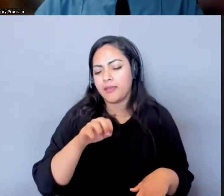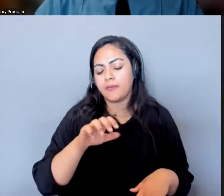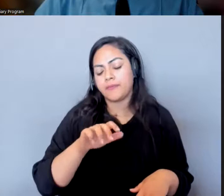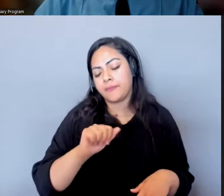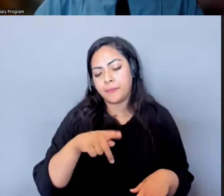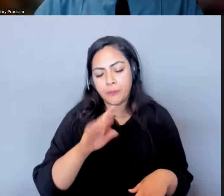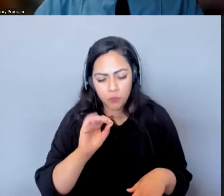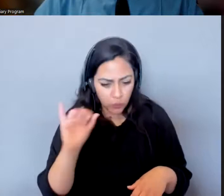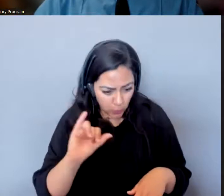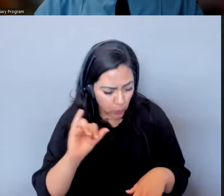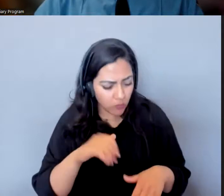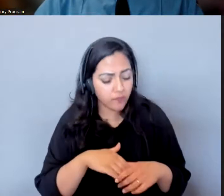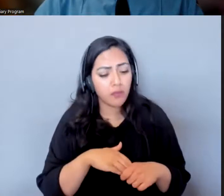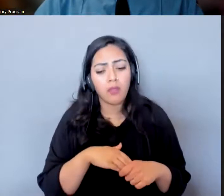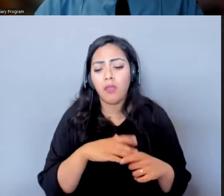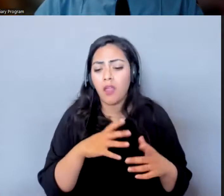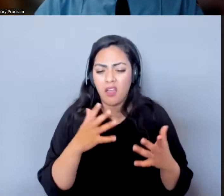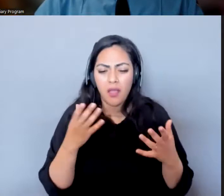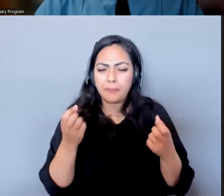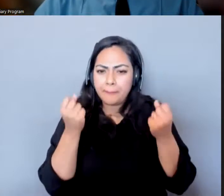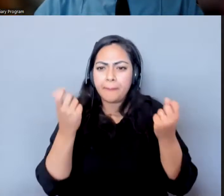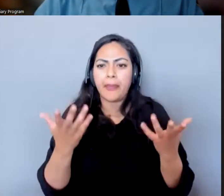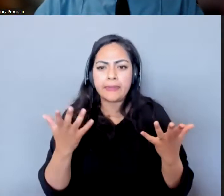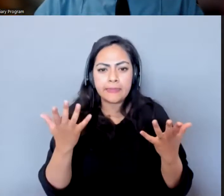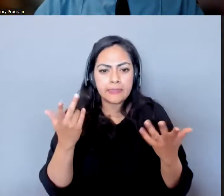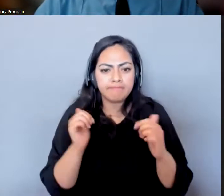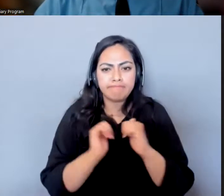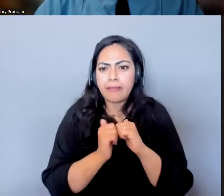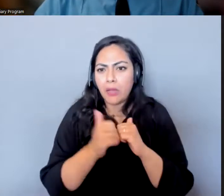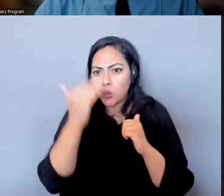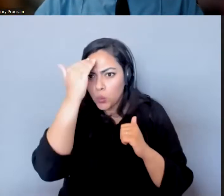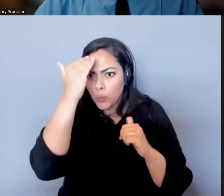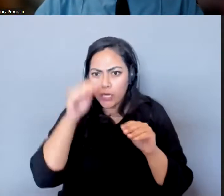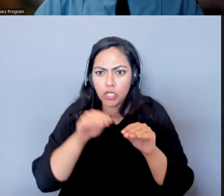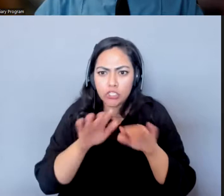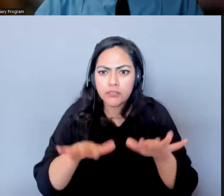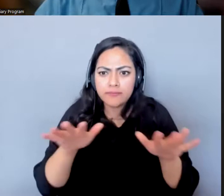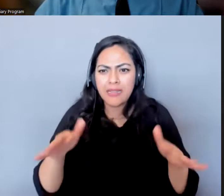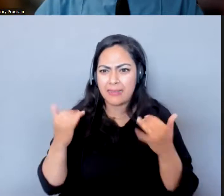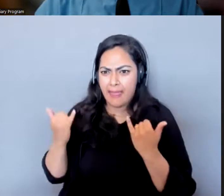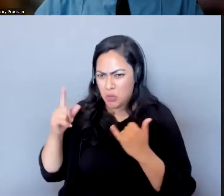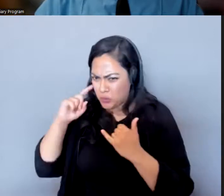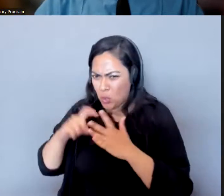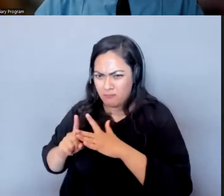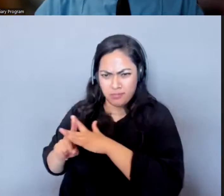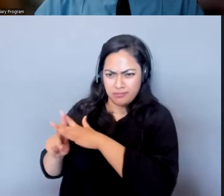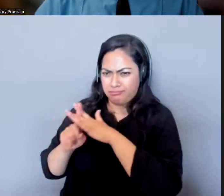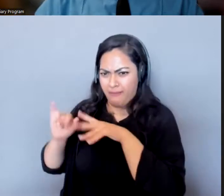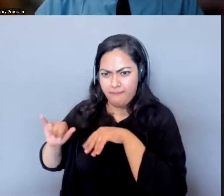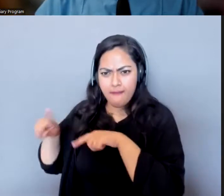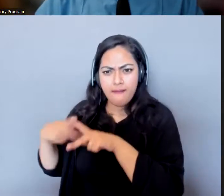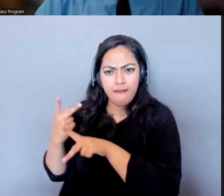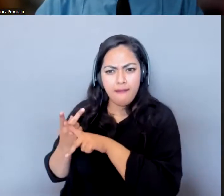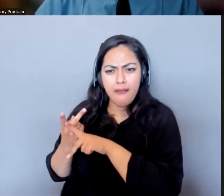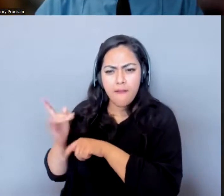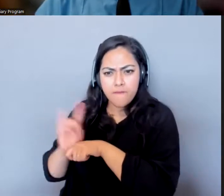around getting people aware of what the current issues or trends, or getting people aware of prevention tips. So